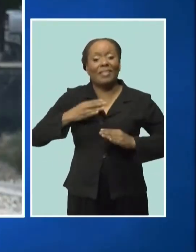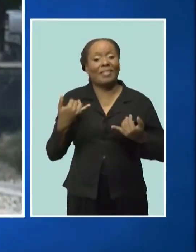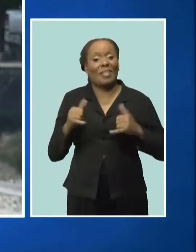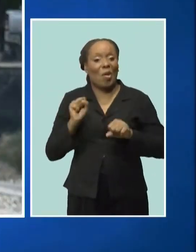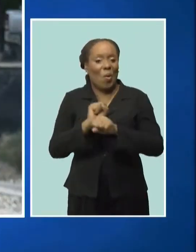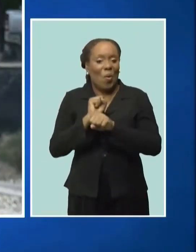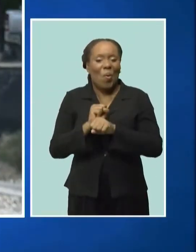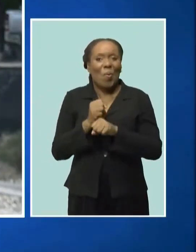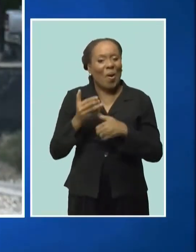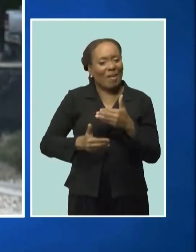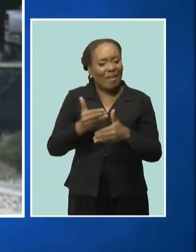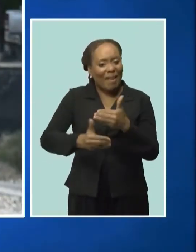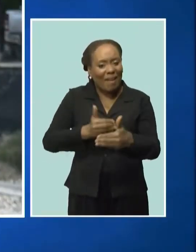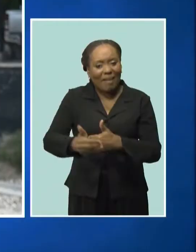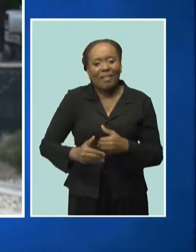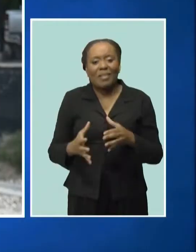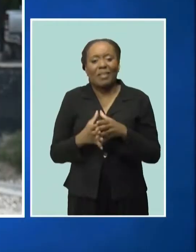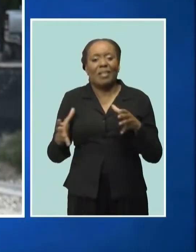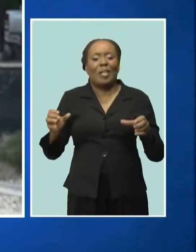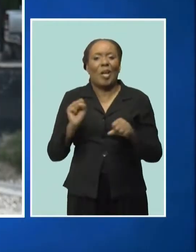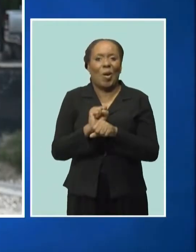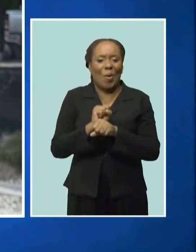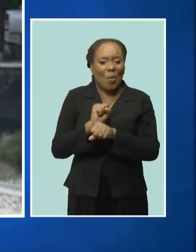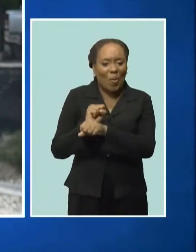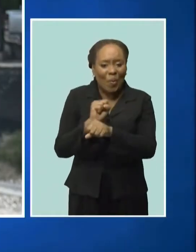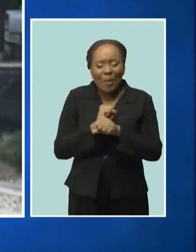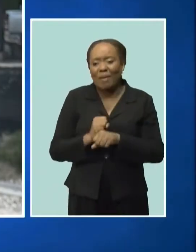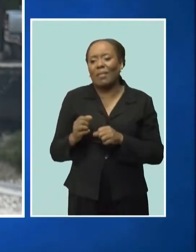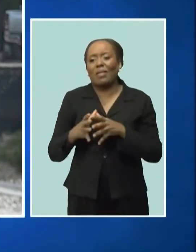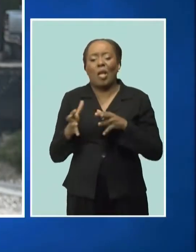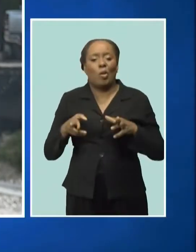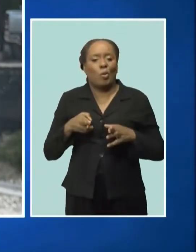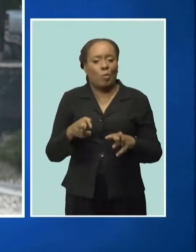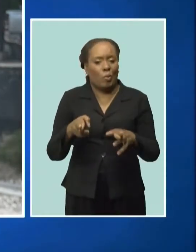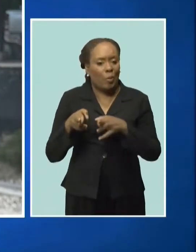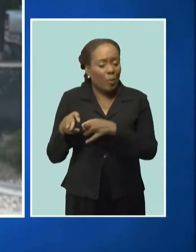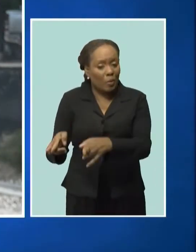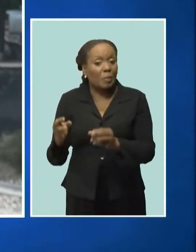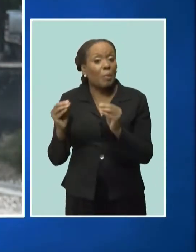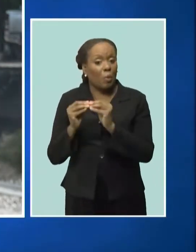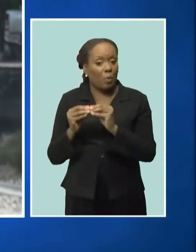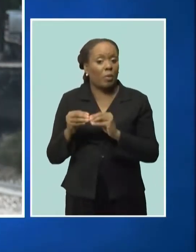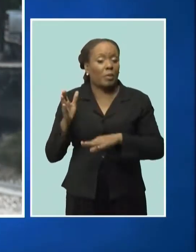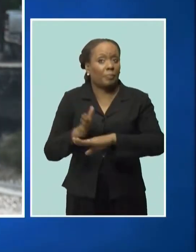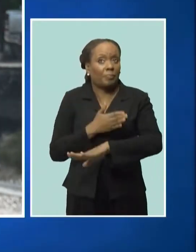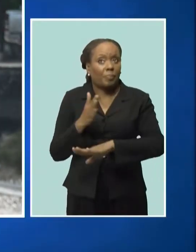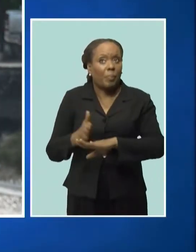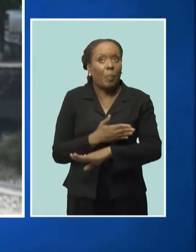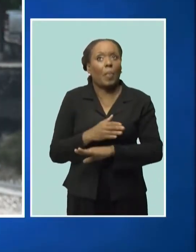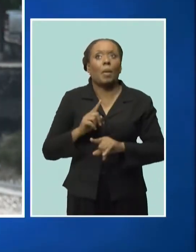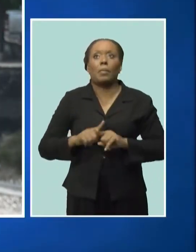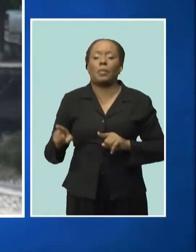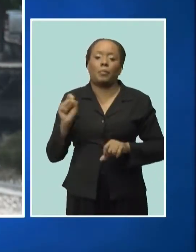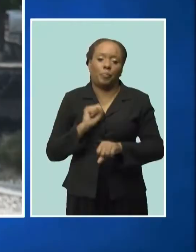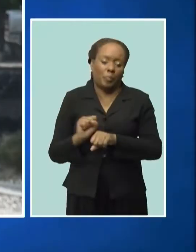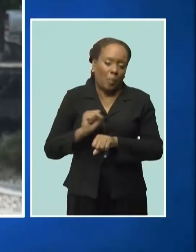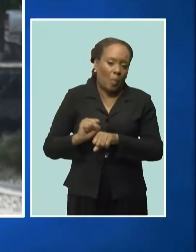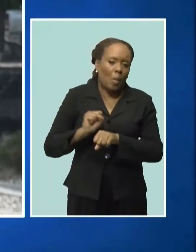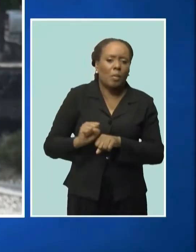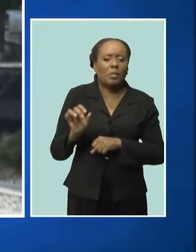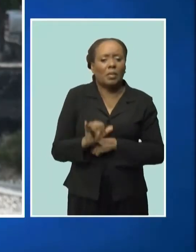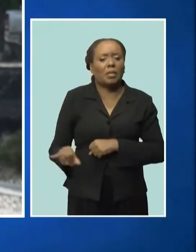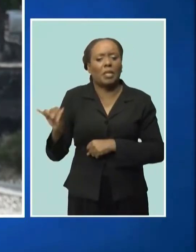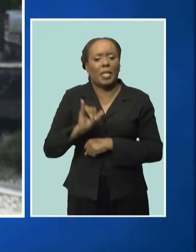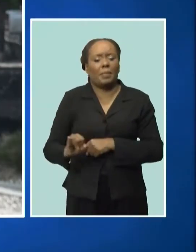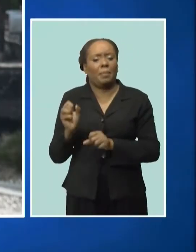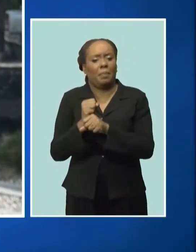progress. I know there's still a number of roads within the Scotland District that have to be fixed. I'm going to work just as hard on those roads